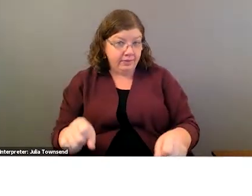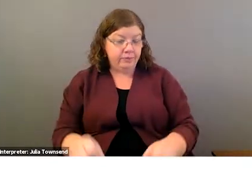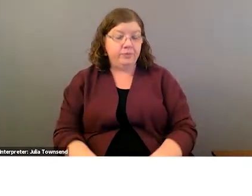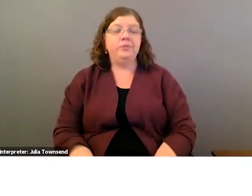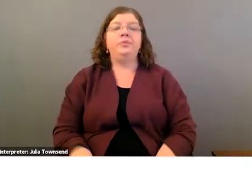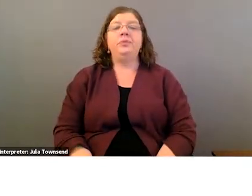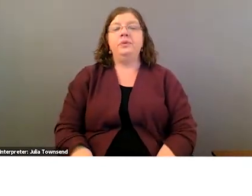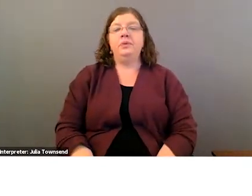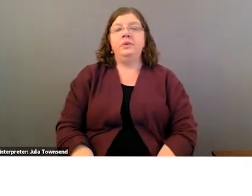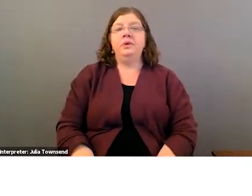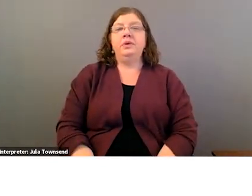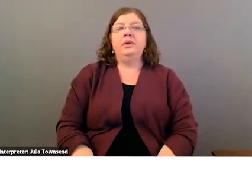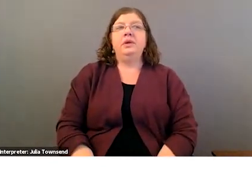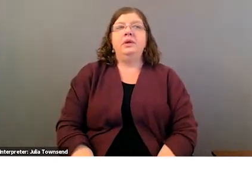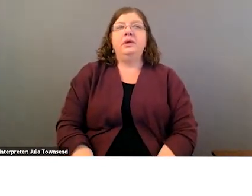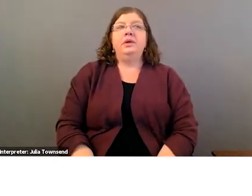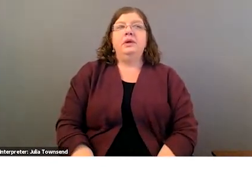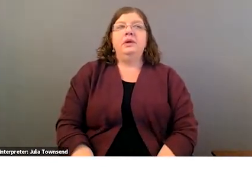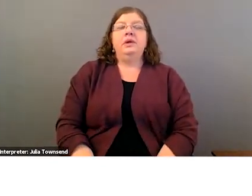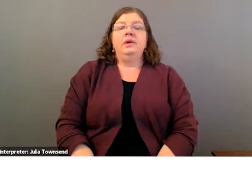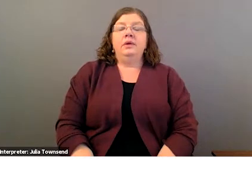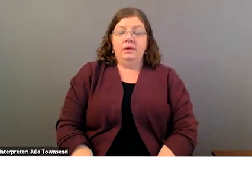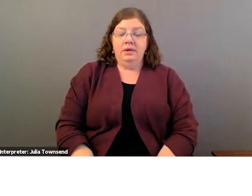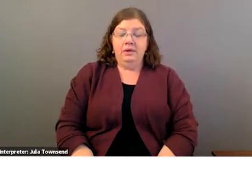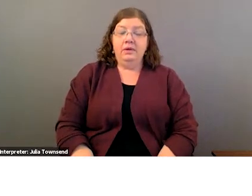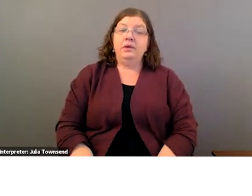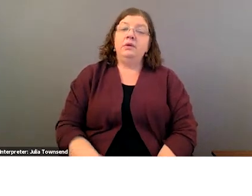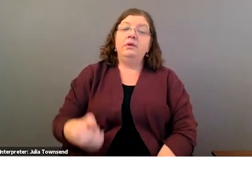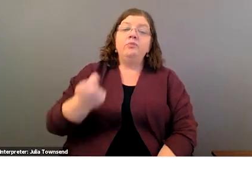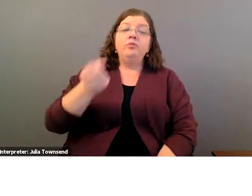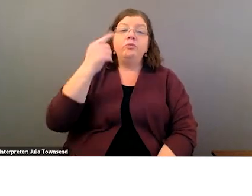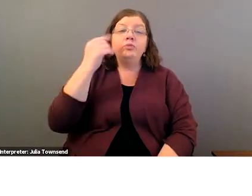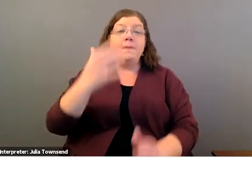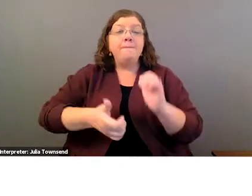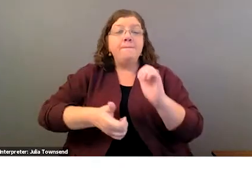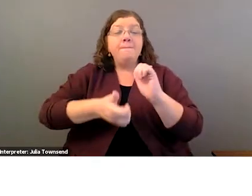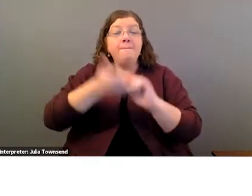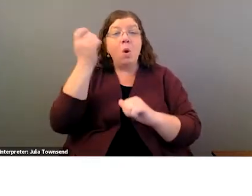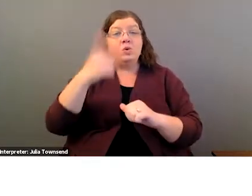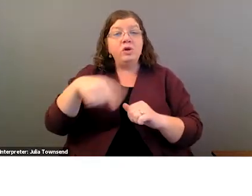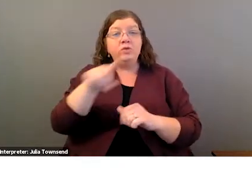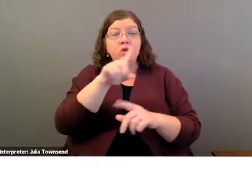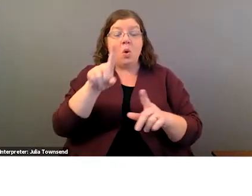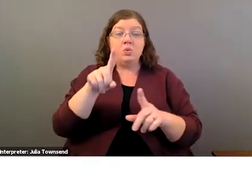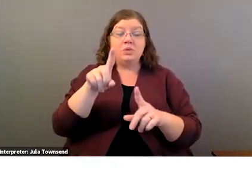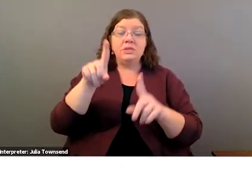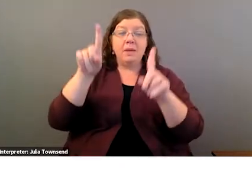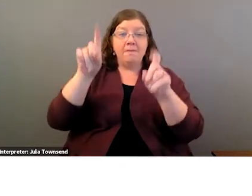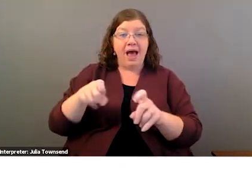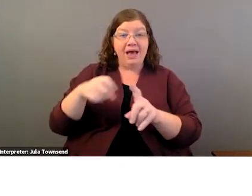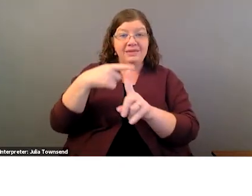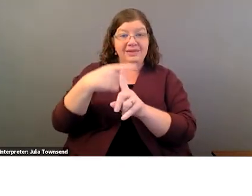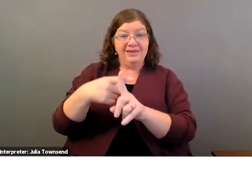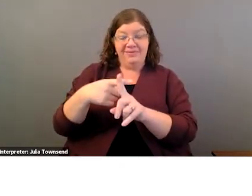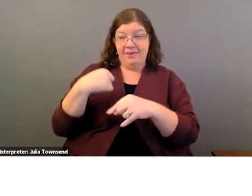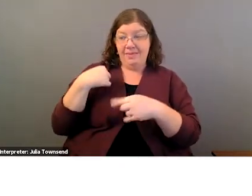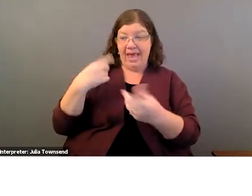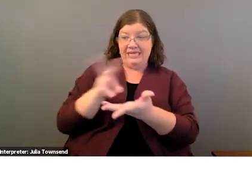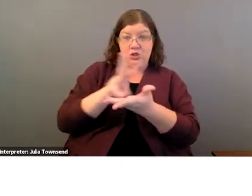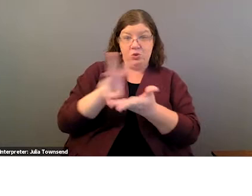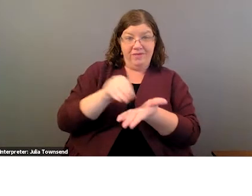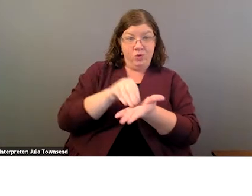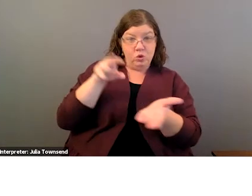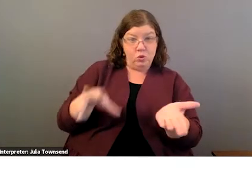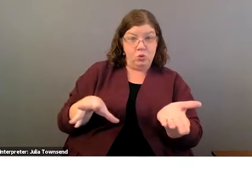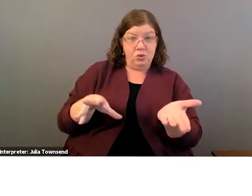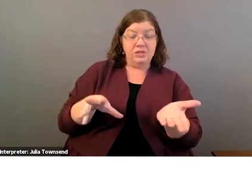Now, the vast majority of these positive student cases in the past 6 weeks have been